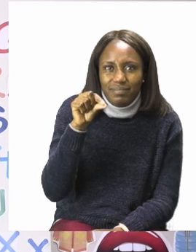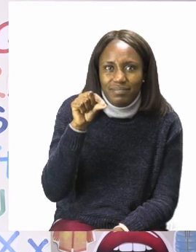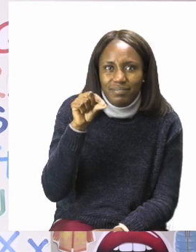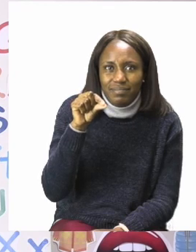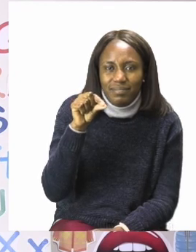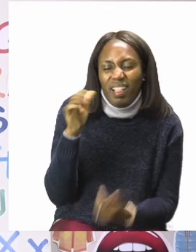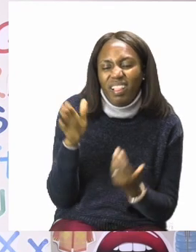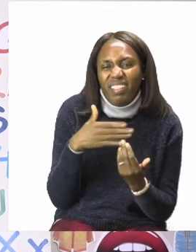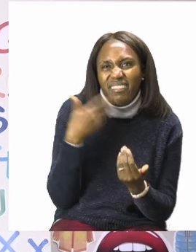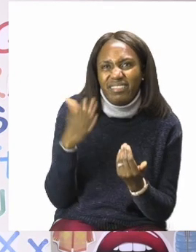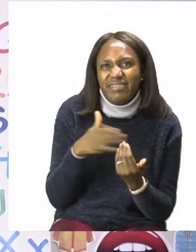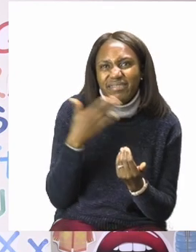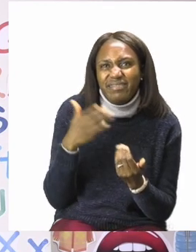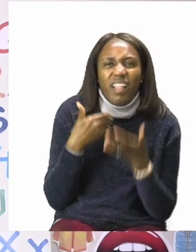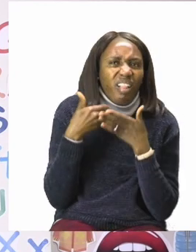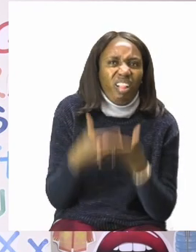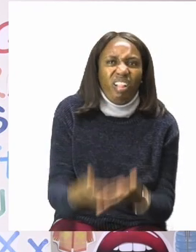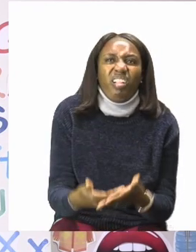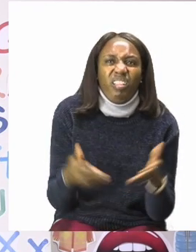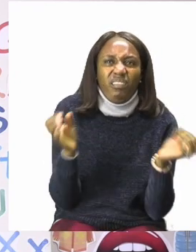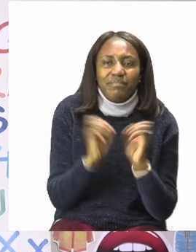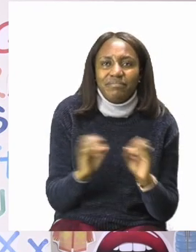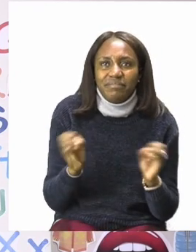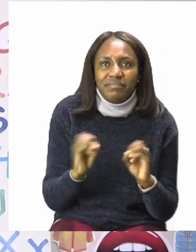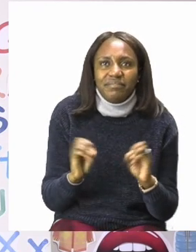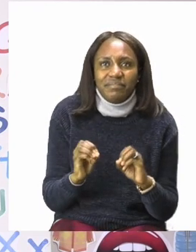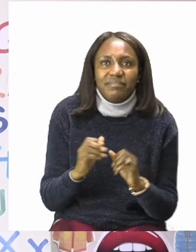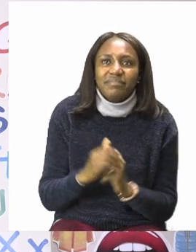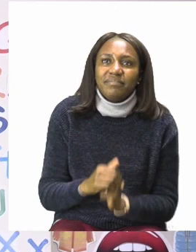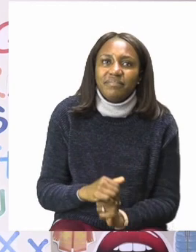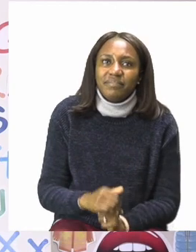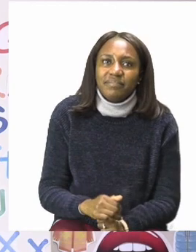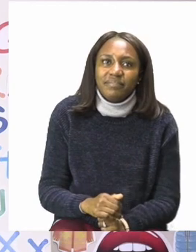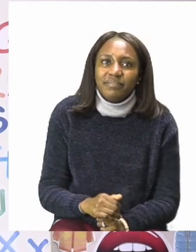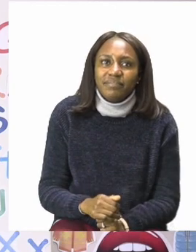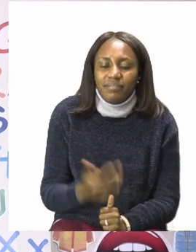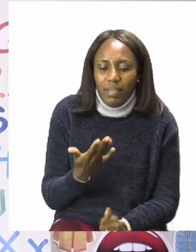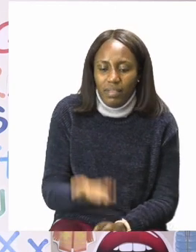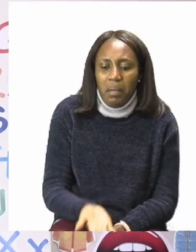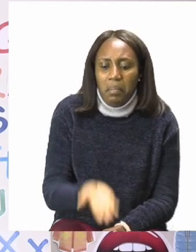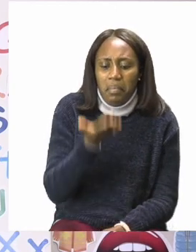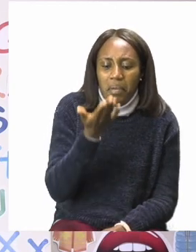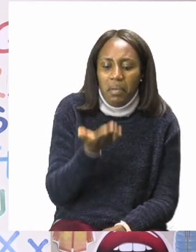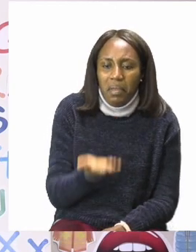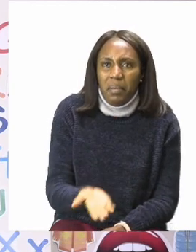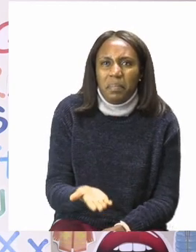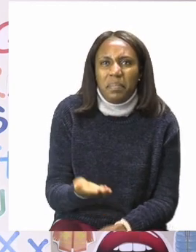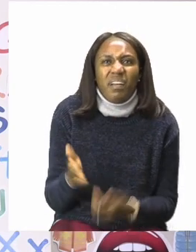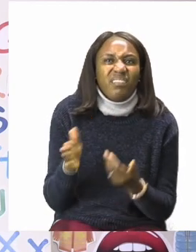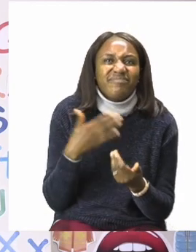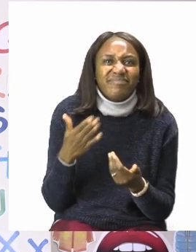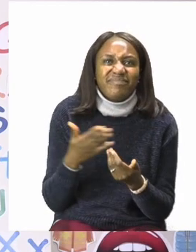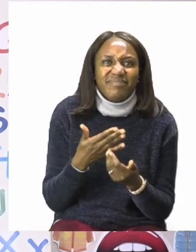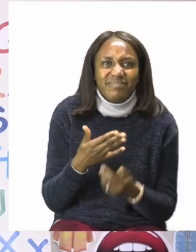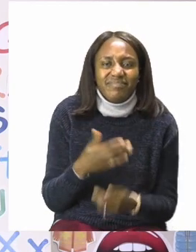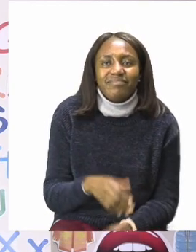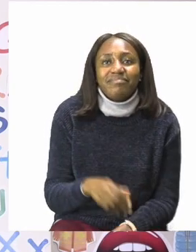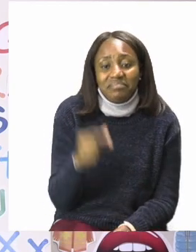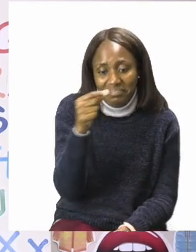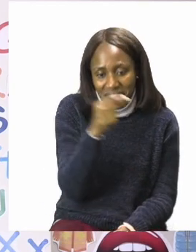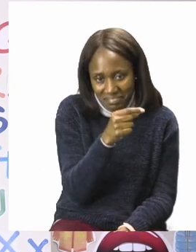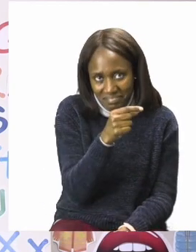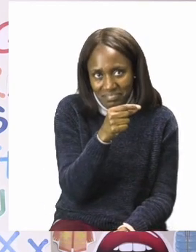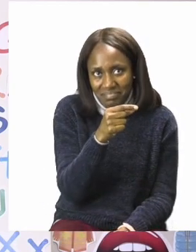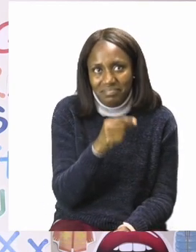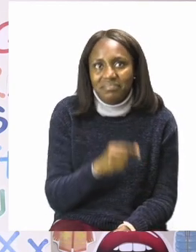quite light. It is not heavy at all. So, for something like this that is very light and it does not take me any effort to lift up,